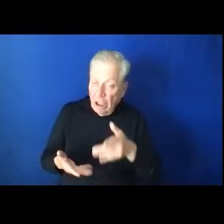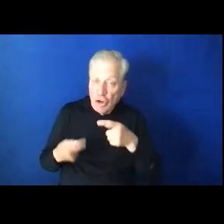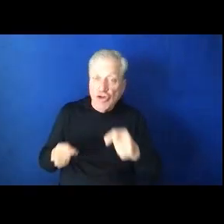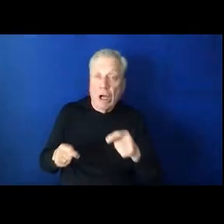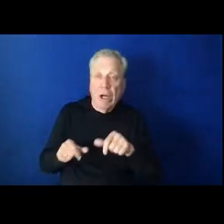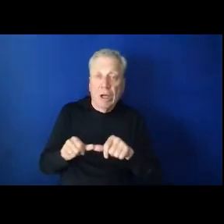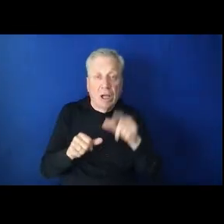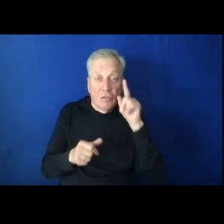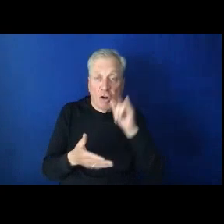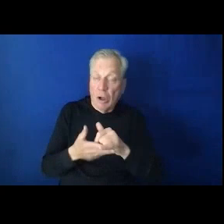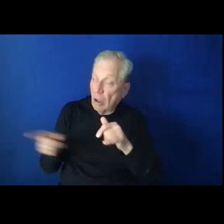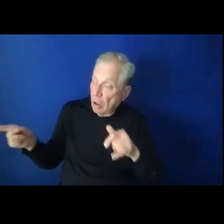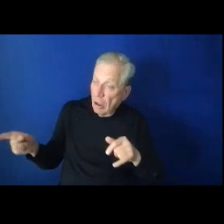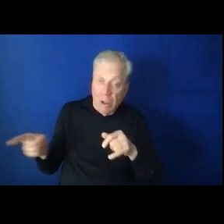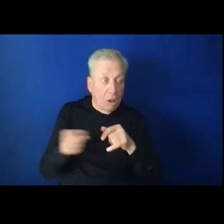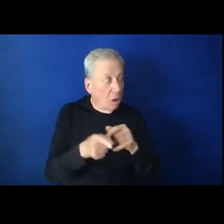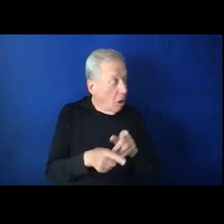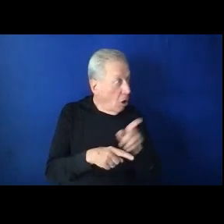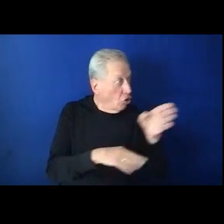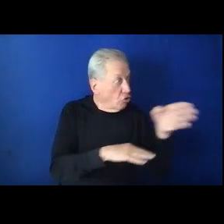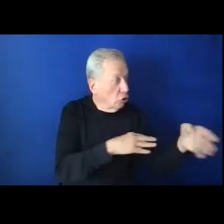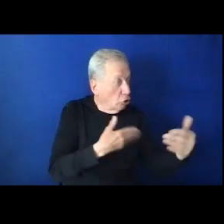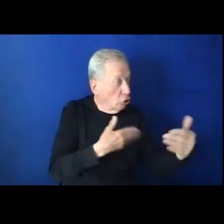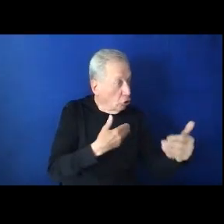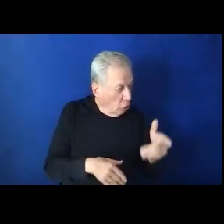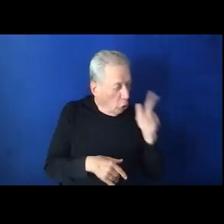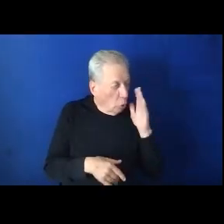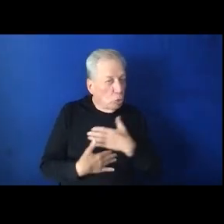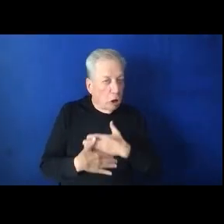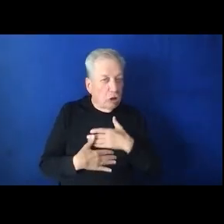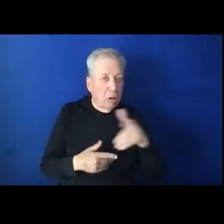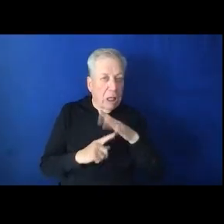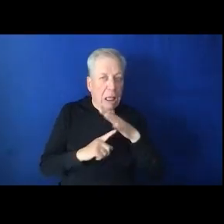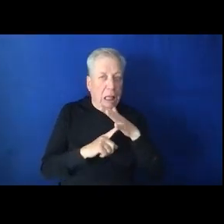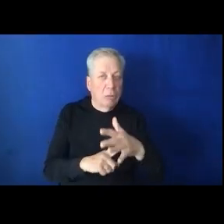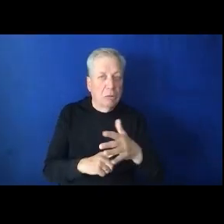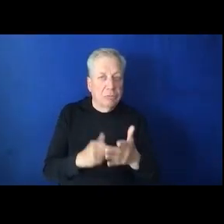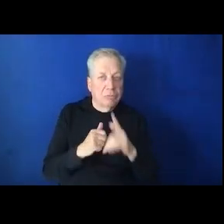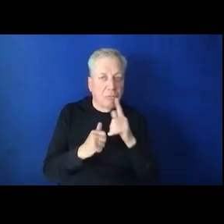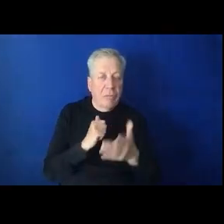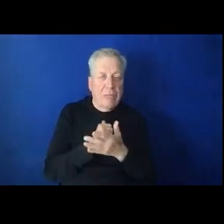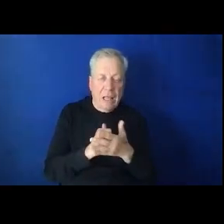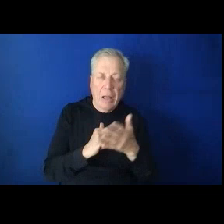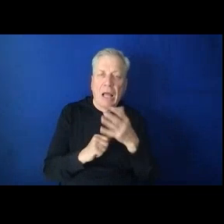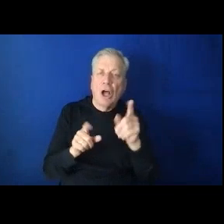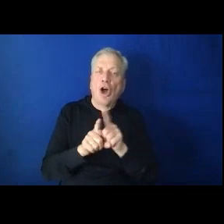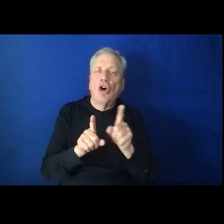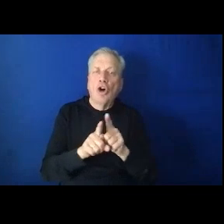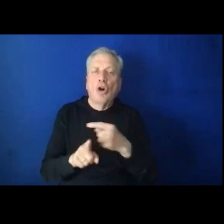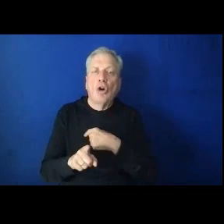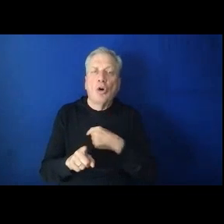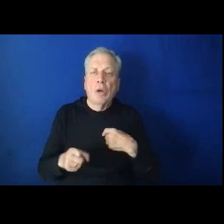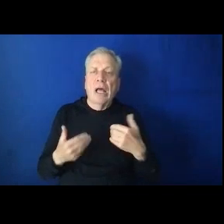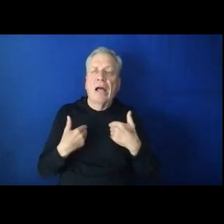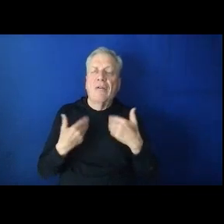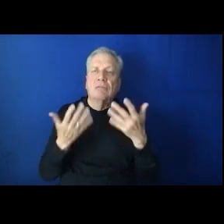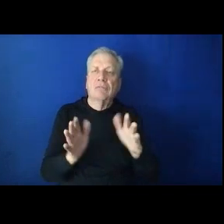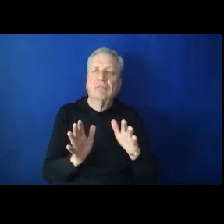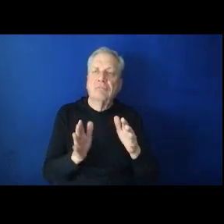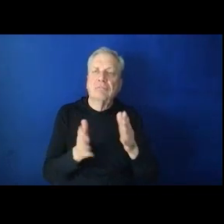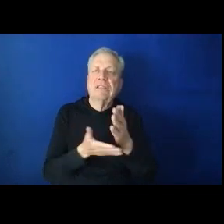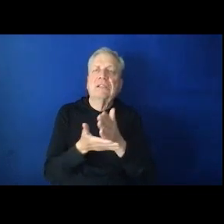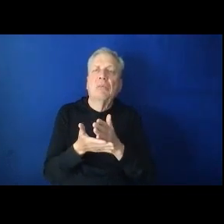that side of the room to that side of the room, you'll appreciate that we have a helicopter. We also have what